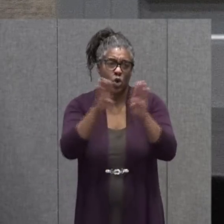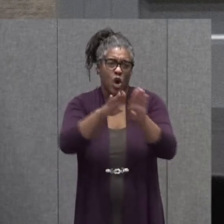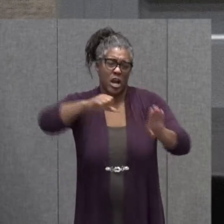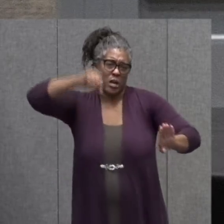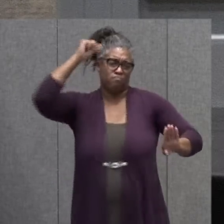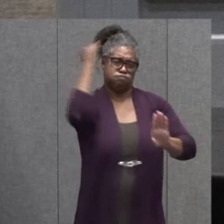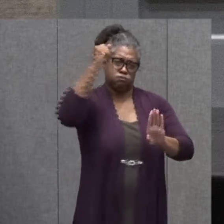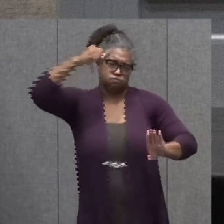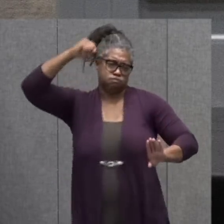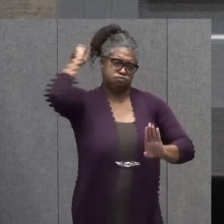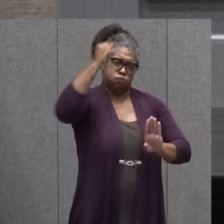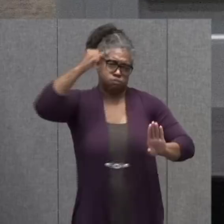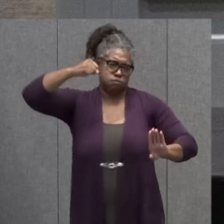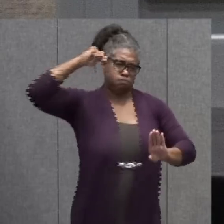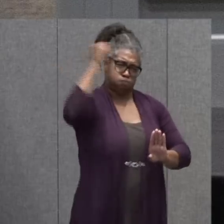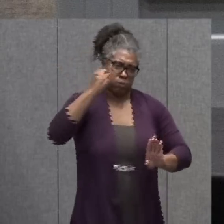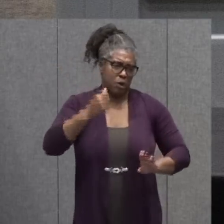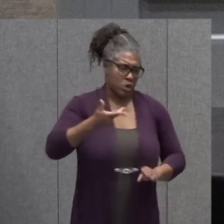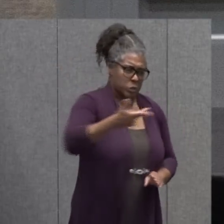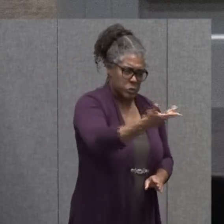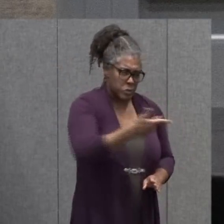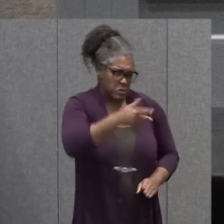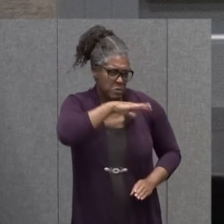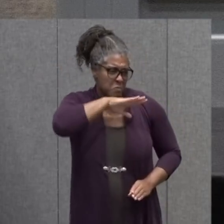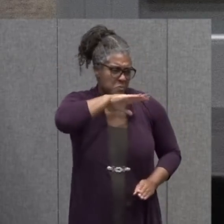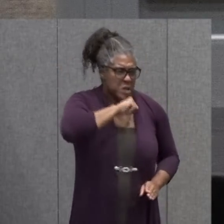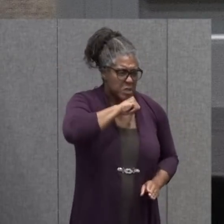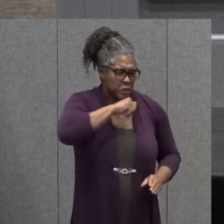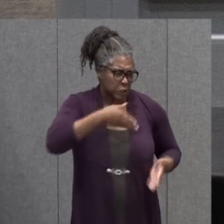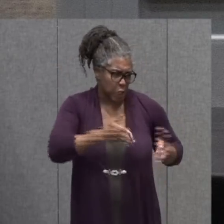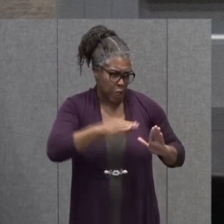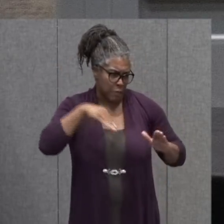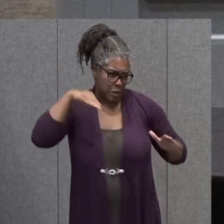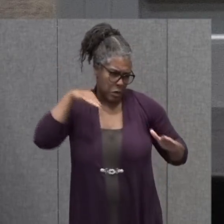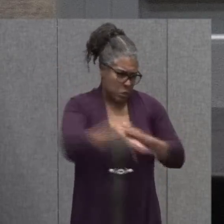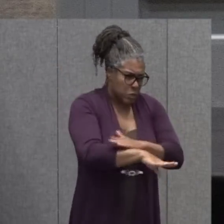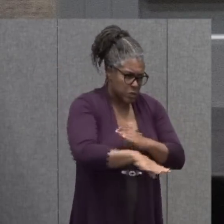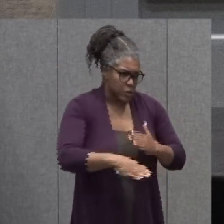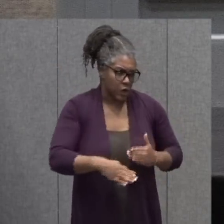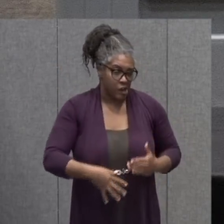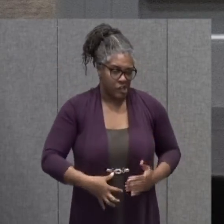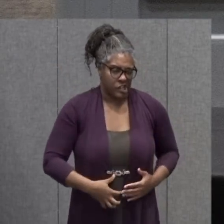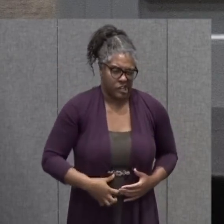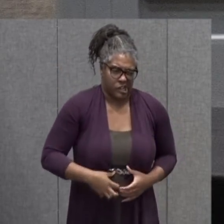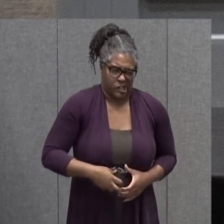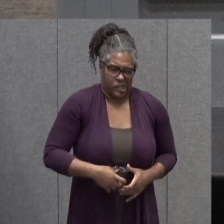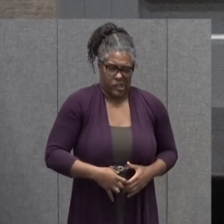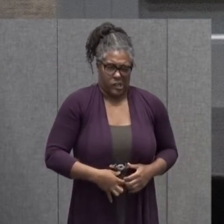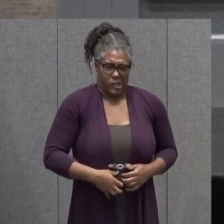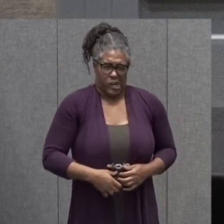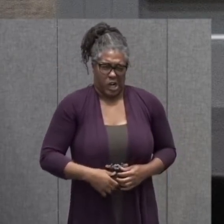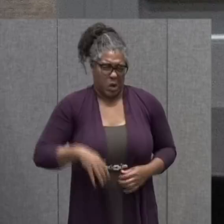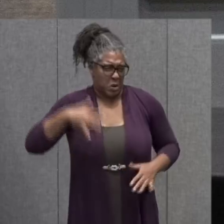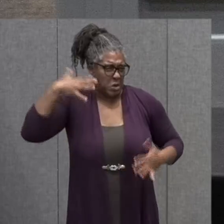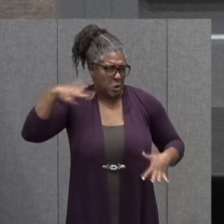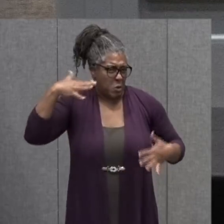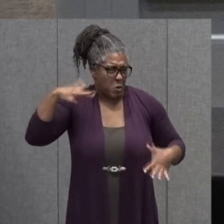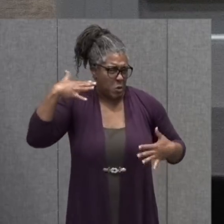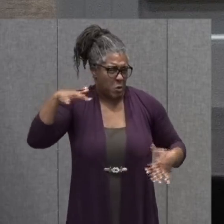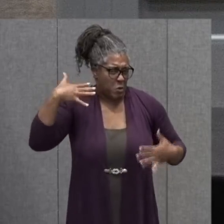Little pigs, let me in, he growled. His tummy was rumbling very loudly with